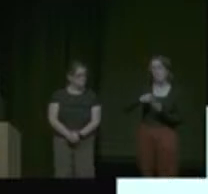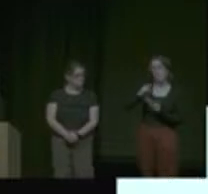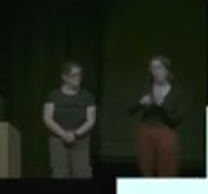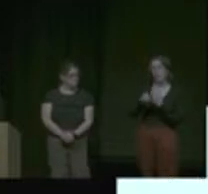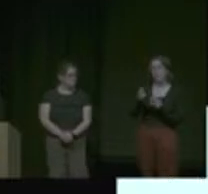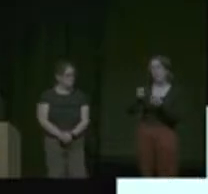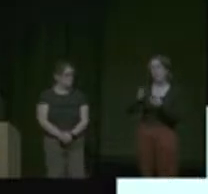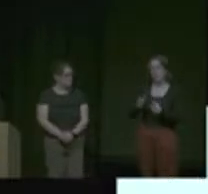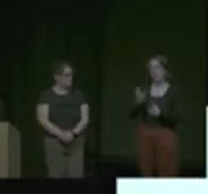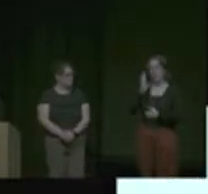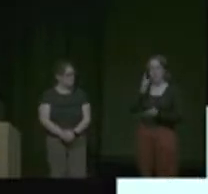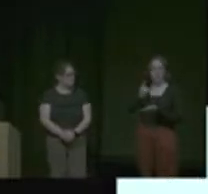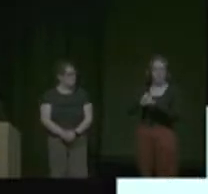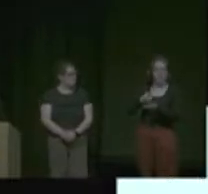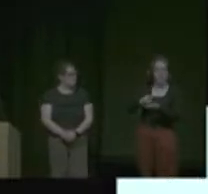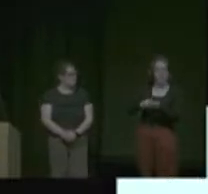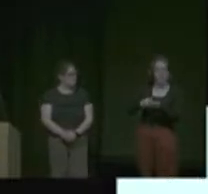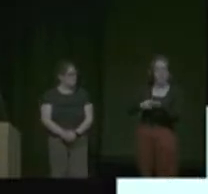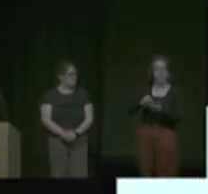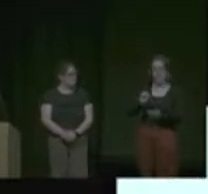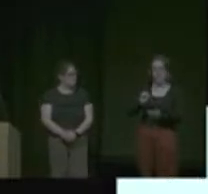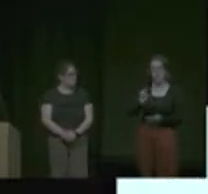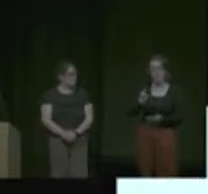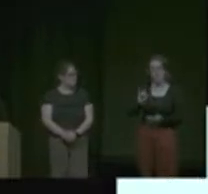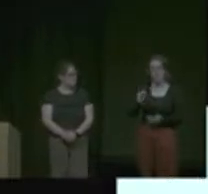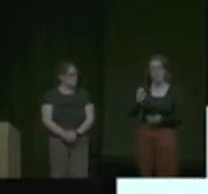sediment remediation project.